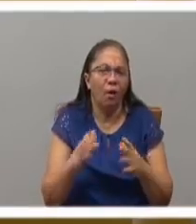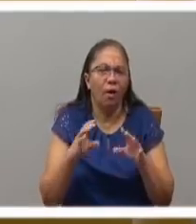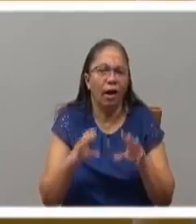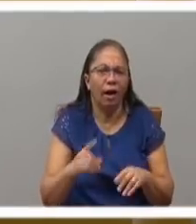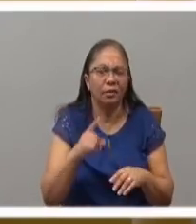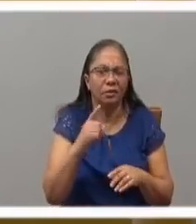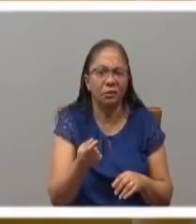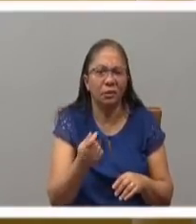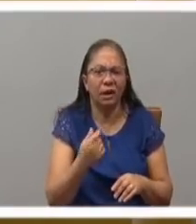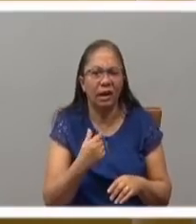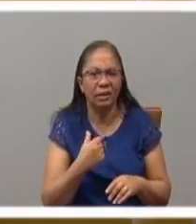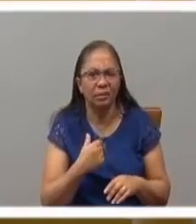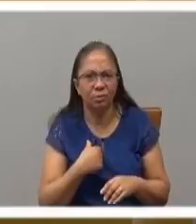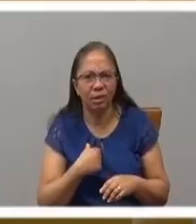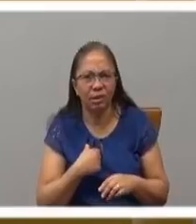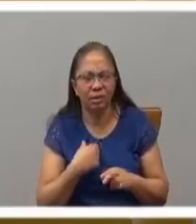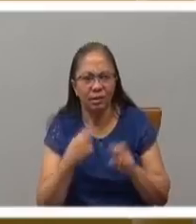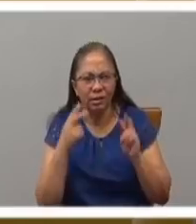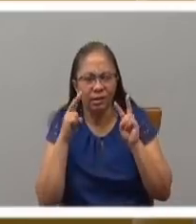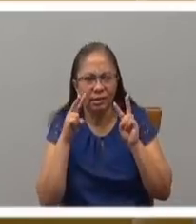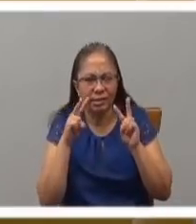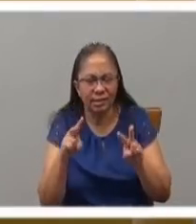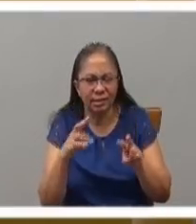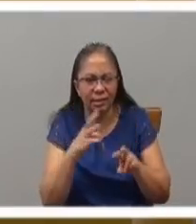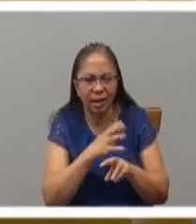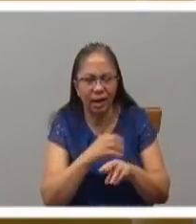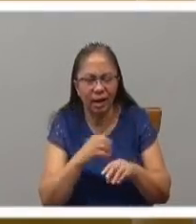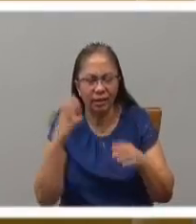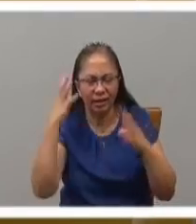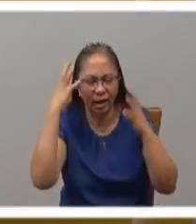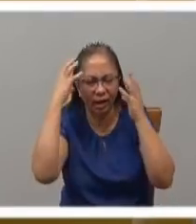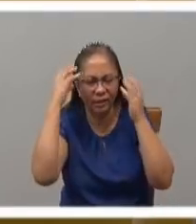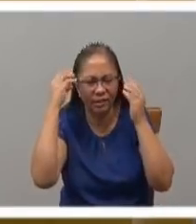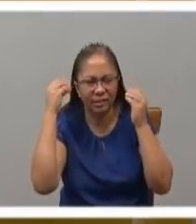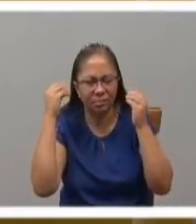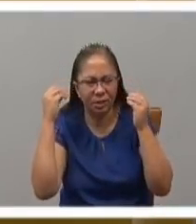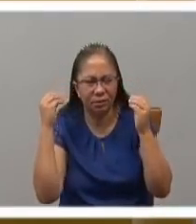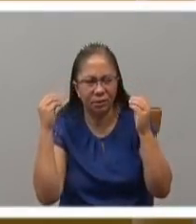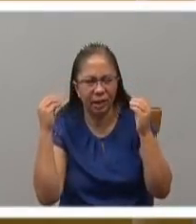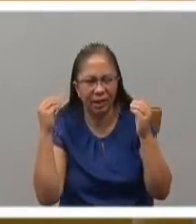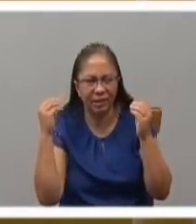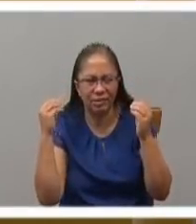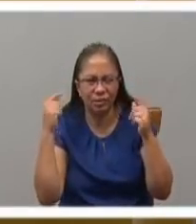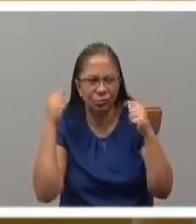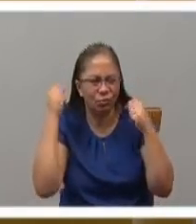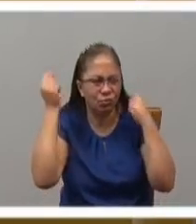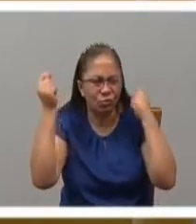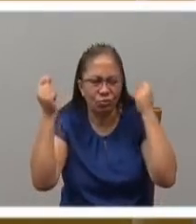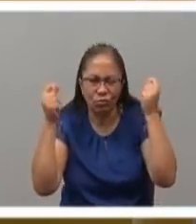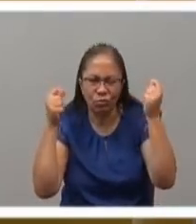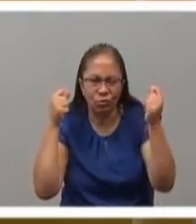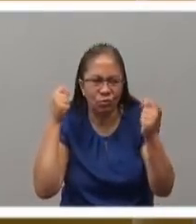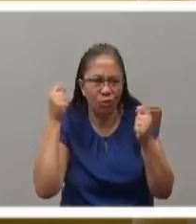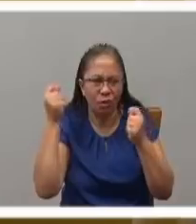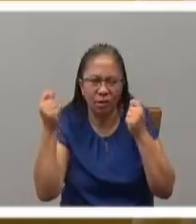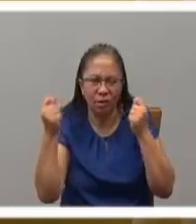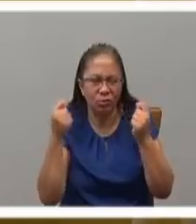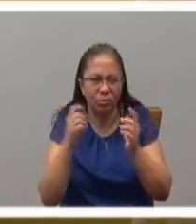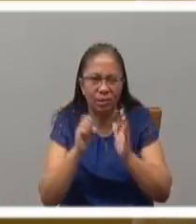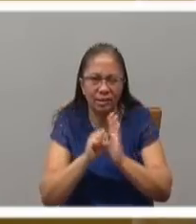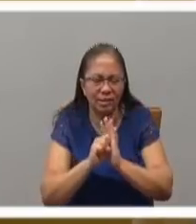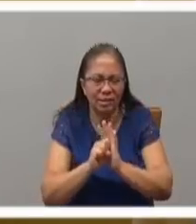I see and experience troubling and disturbing signs in our ministry, in